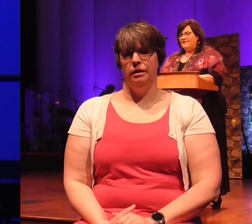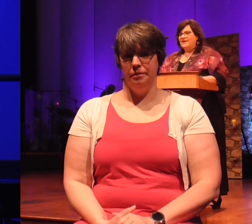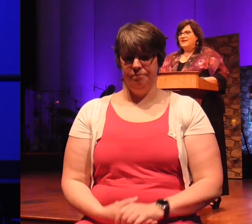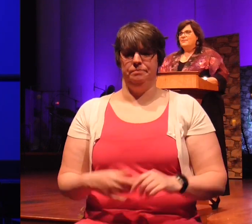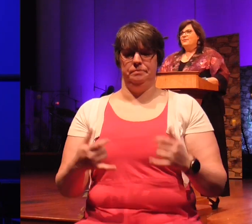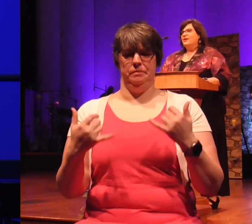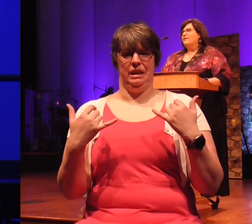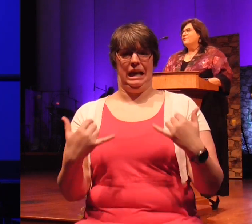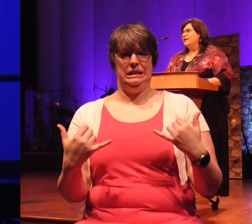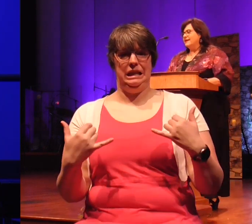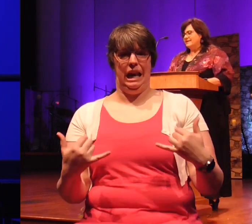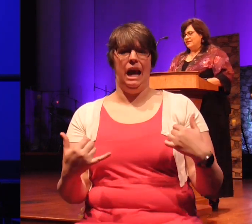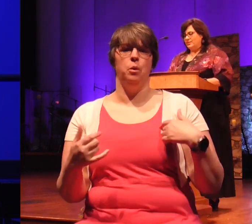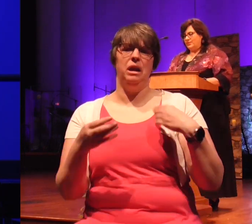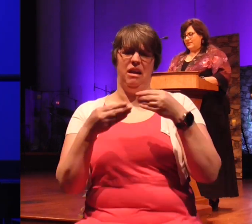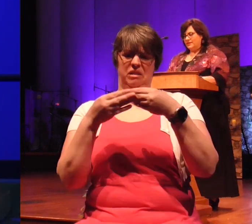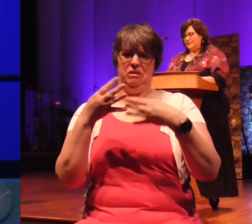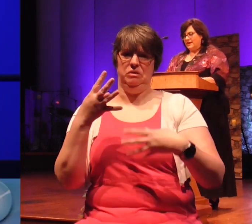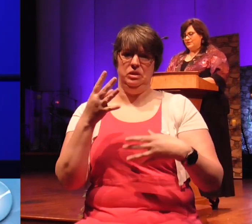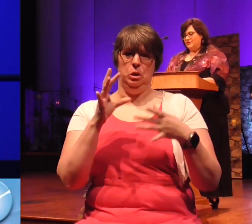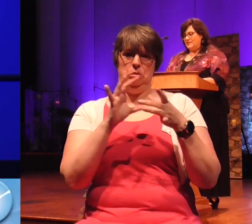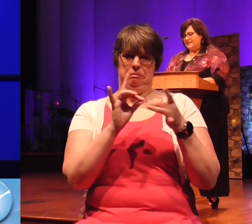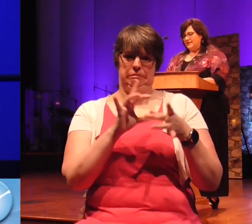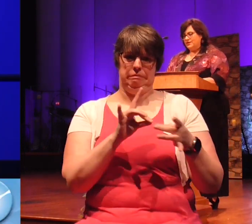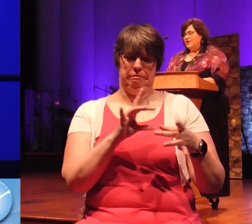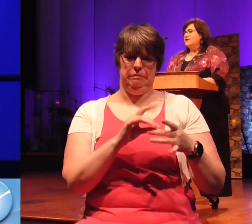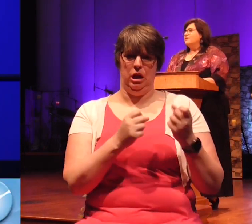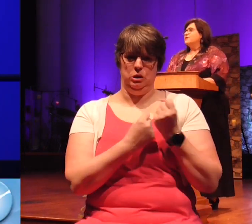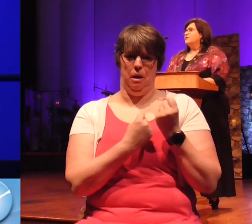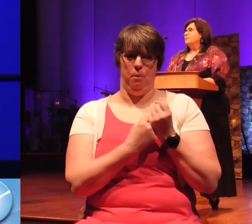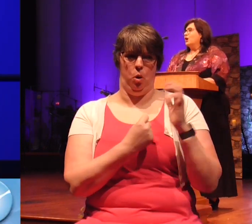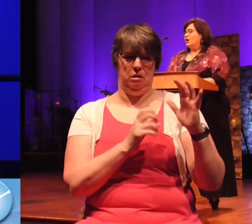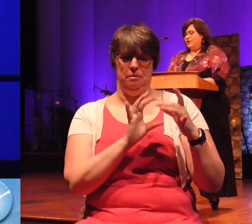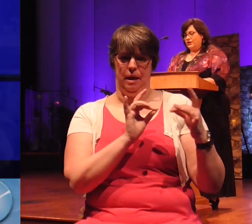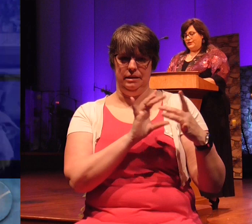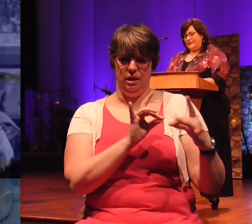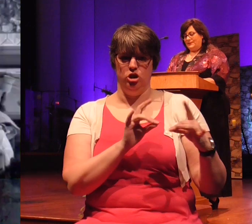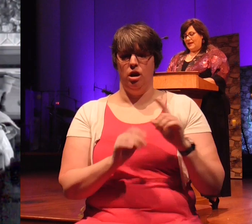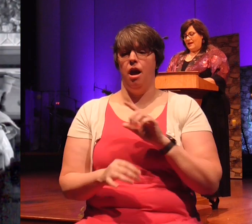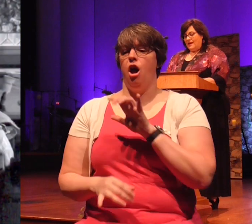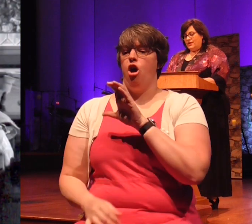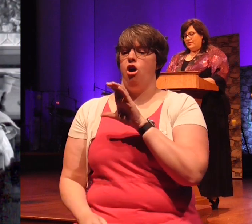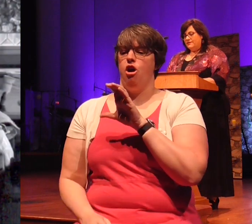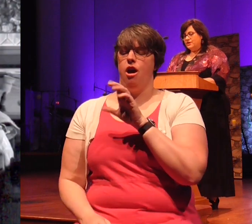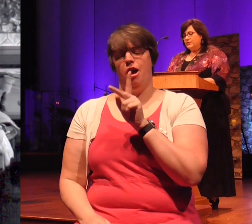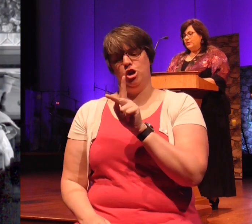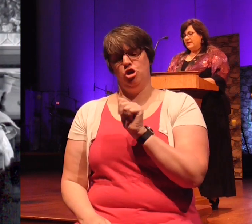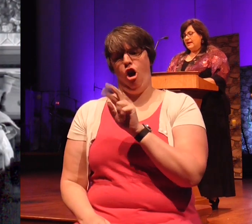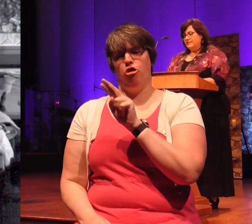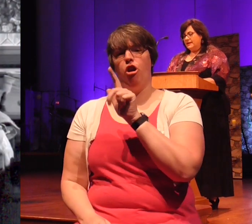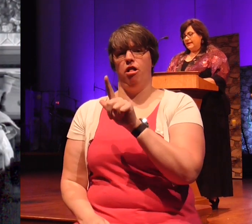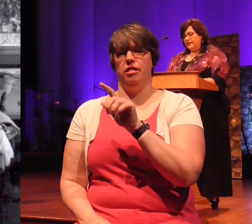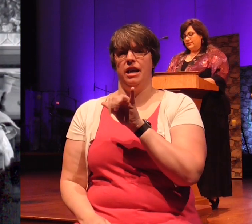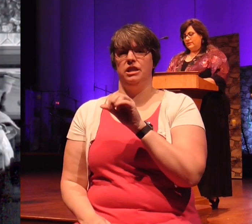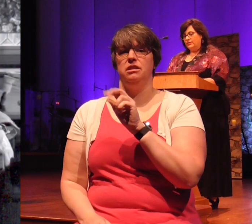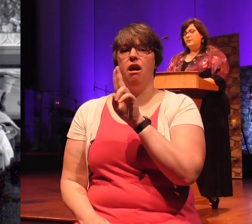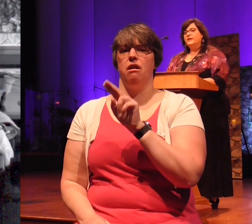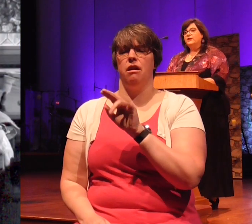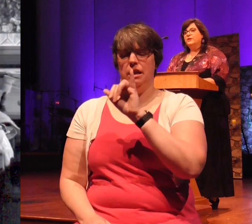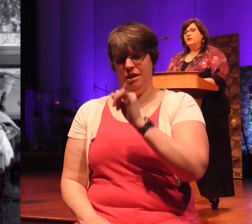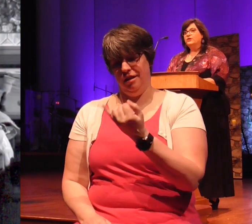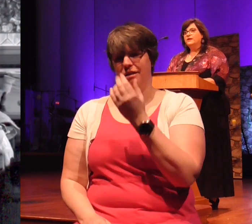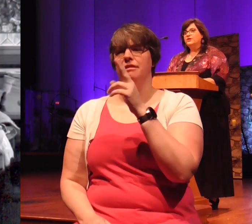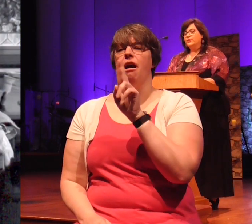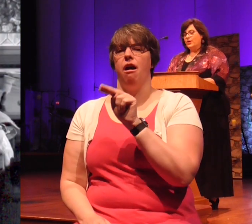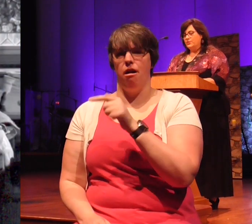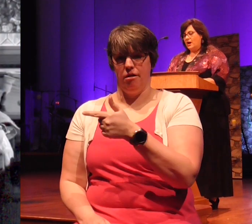Today we have a number of readings to support Dr. Rogers' message. First from Carl Jung. Your vision will become clear only when